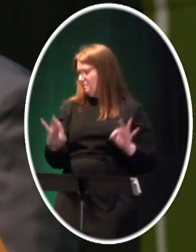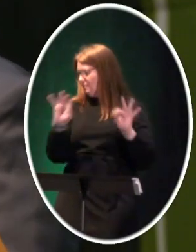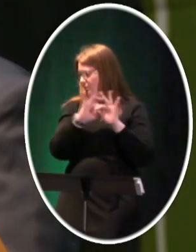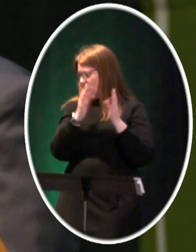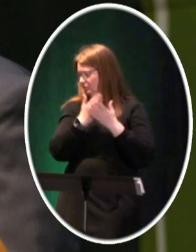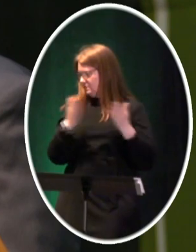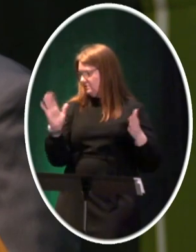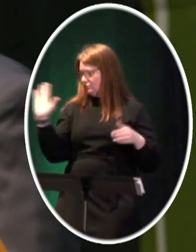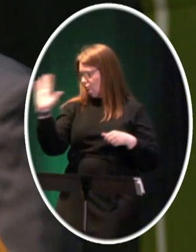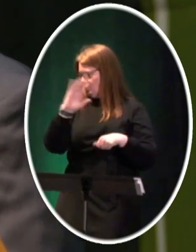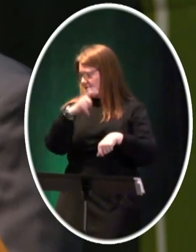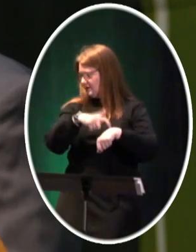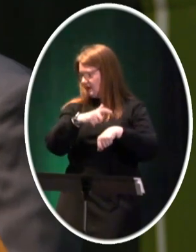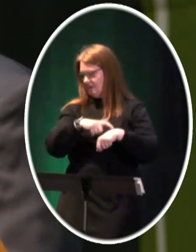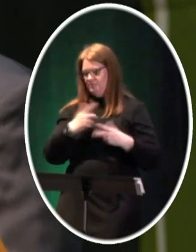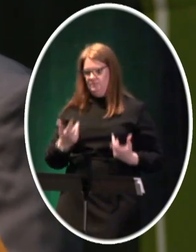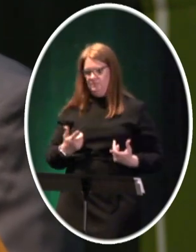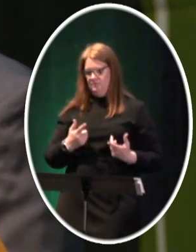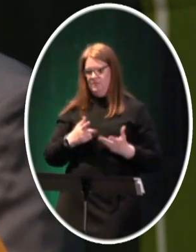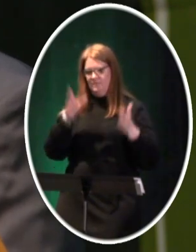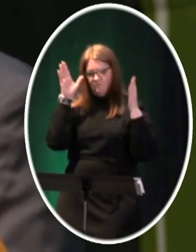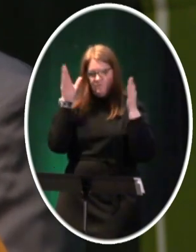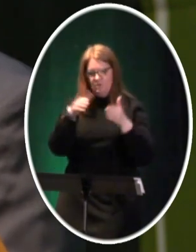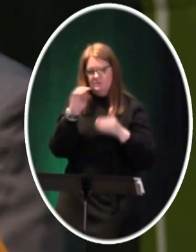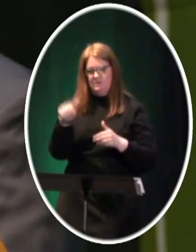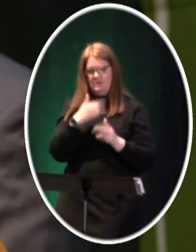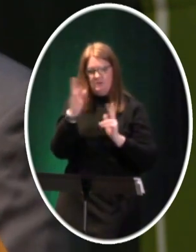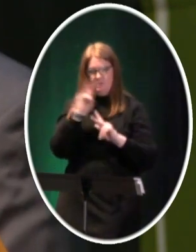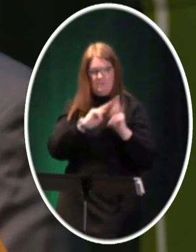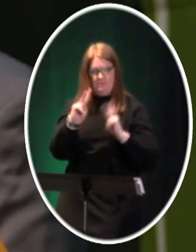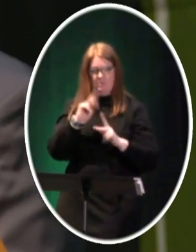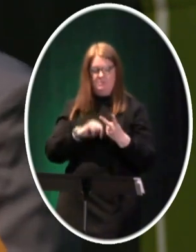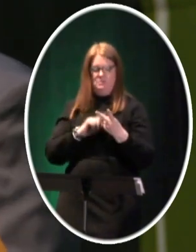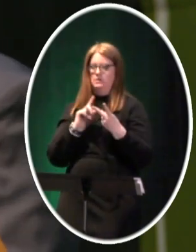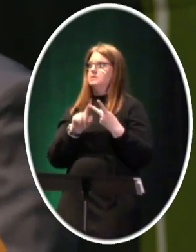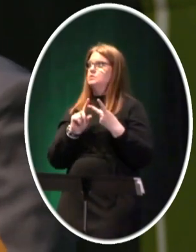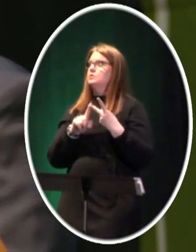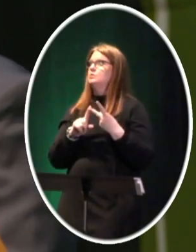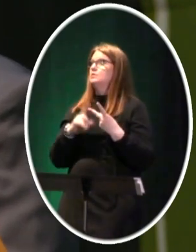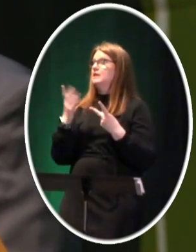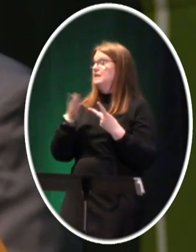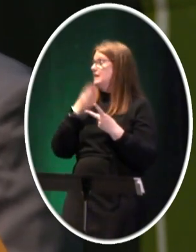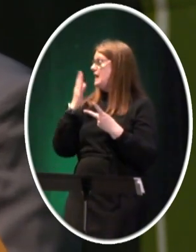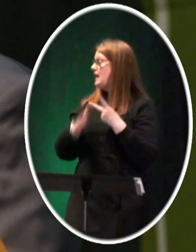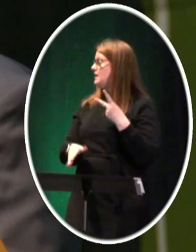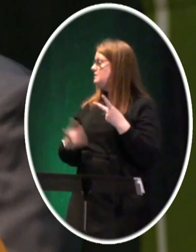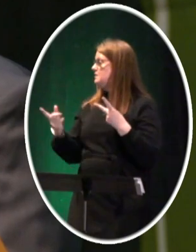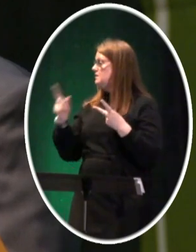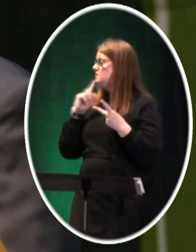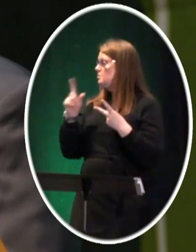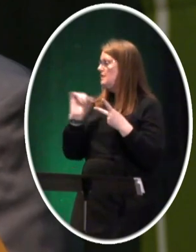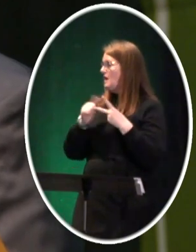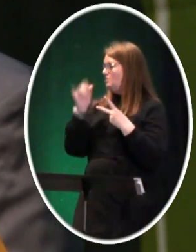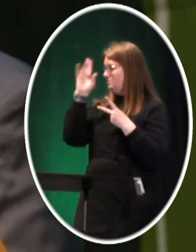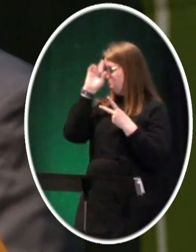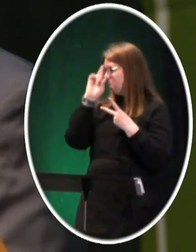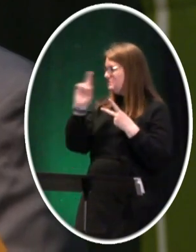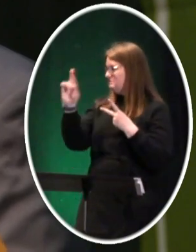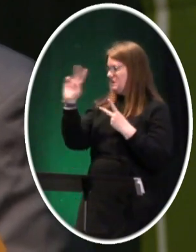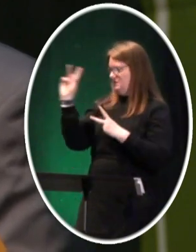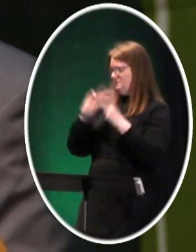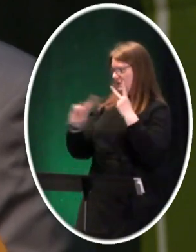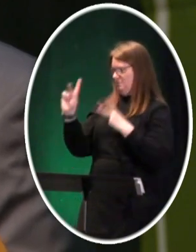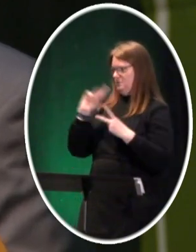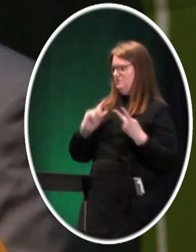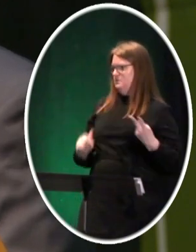here on earth, in others. Number two, in the end, it's about how you treated people.